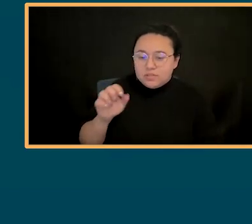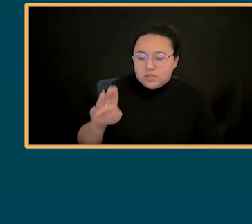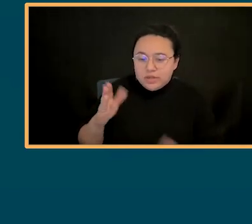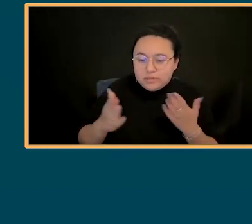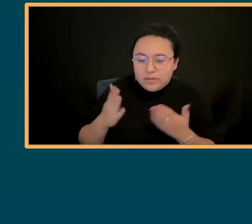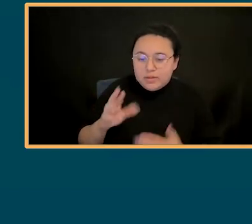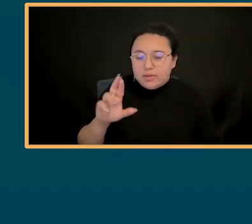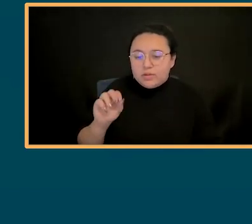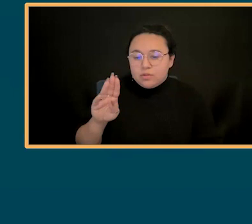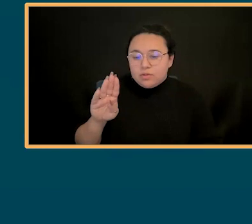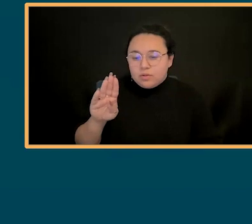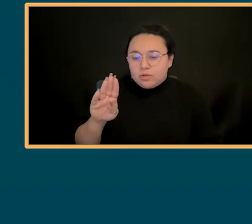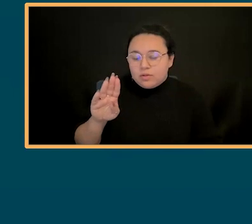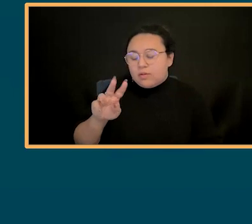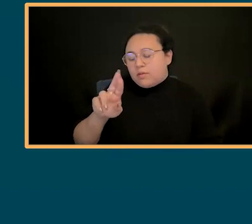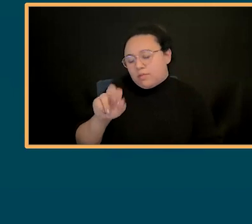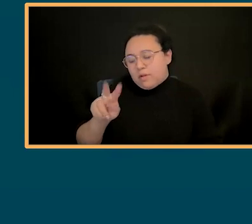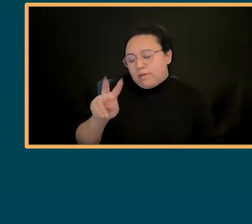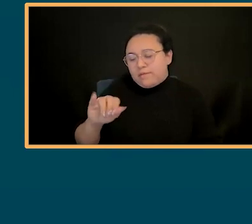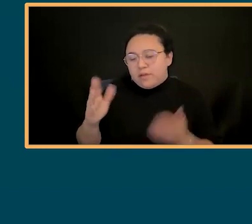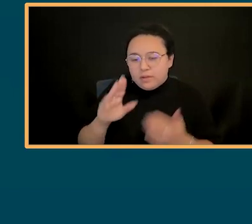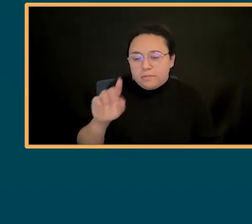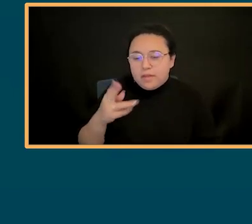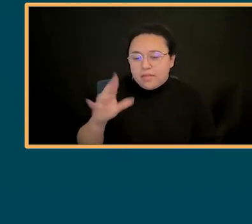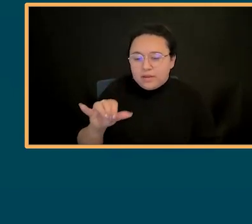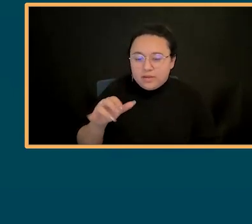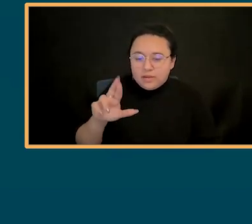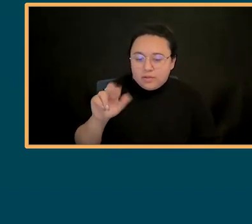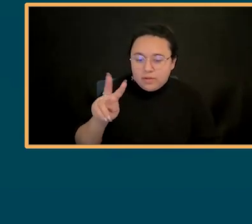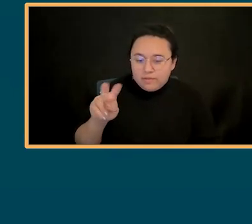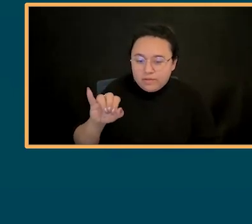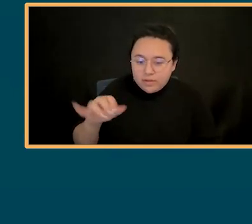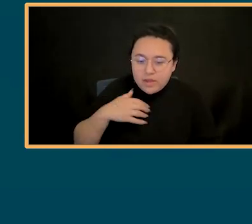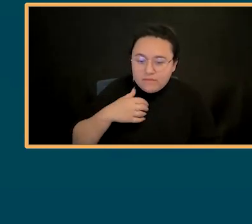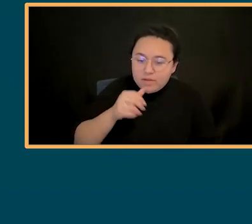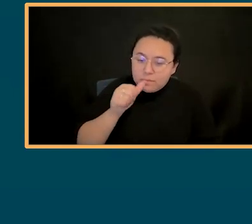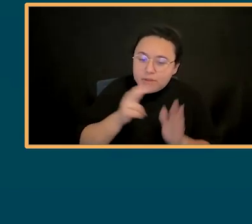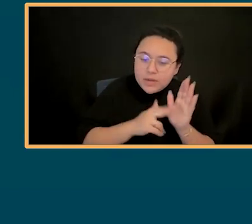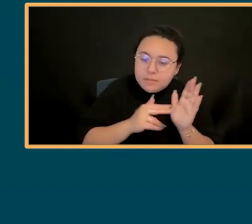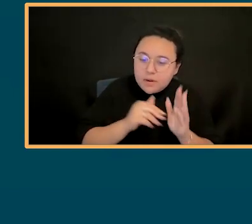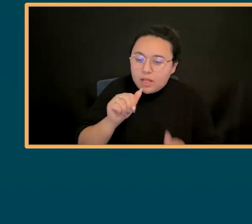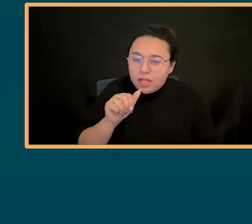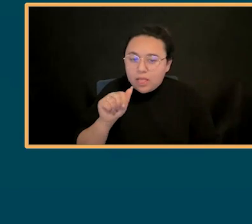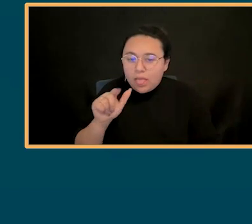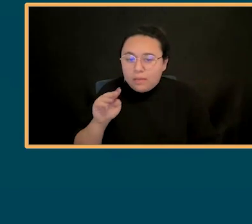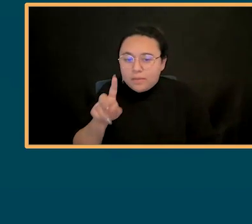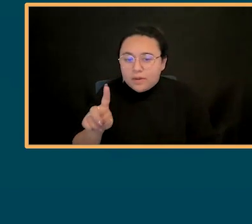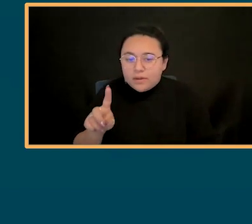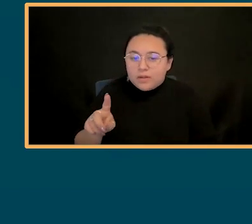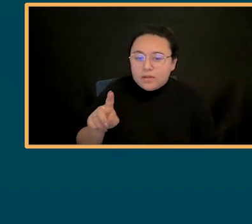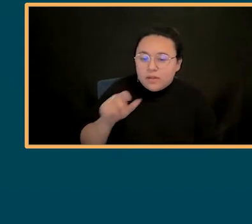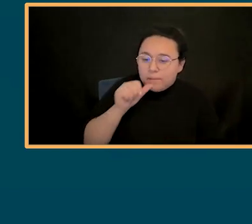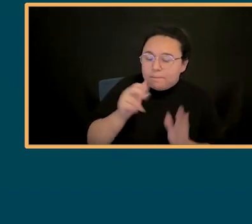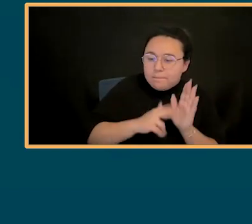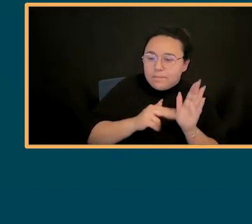here. Ravi's here. Bethany's here. Ravi's, is that almond butter or peanut butter? Peanut. That's peanut